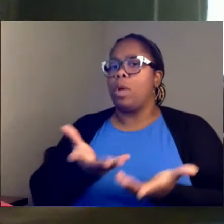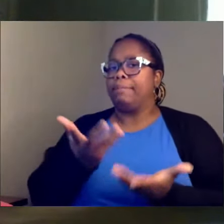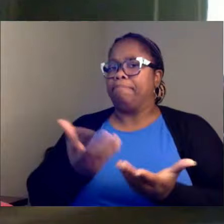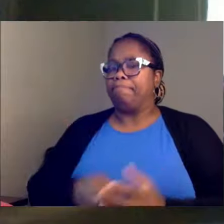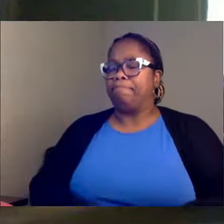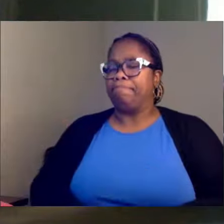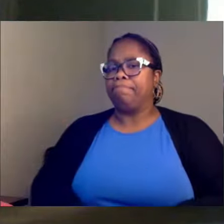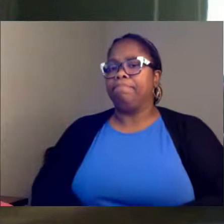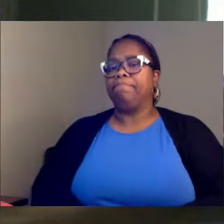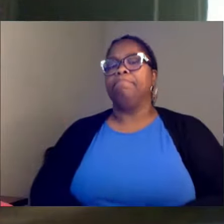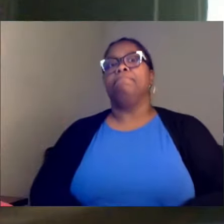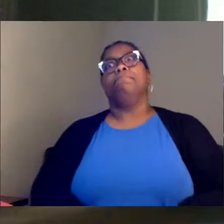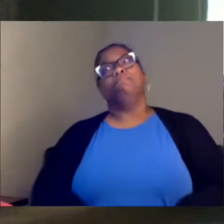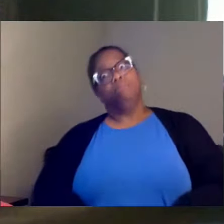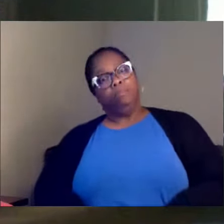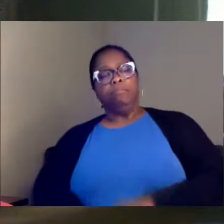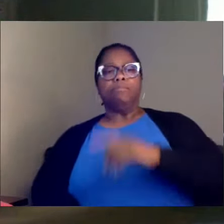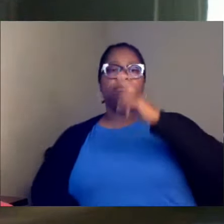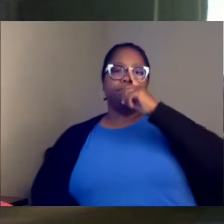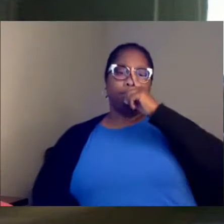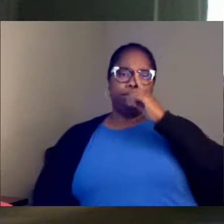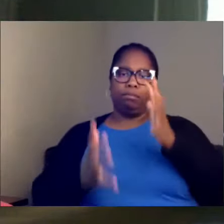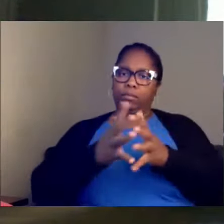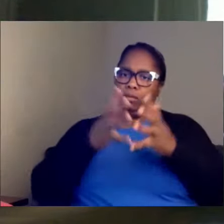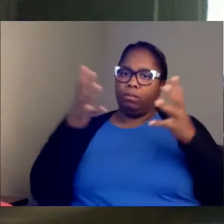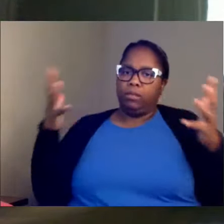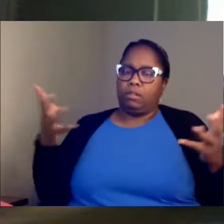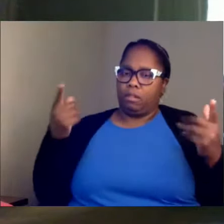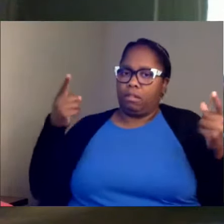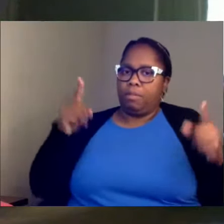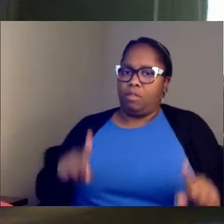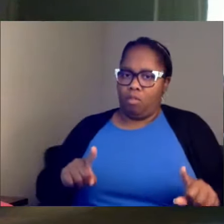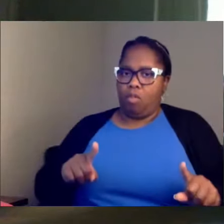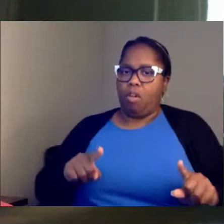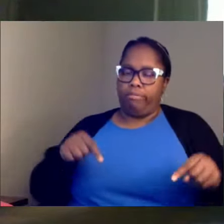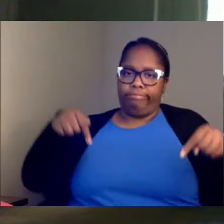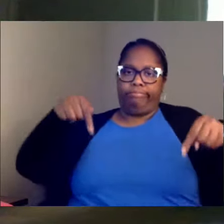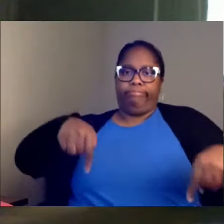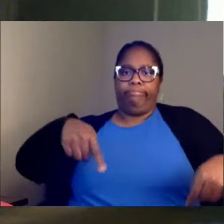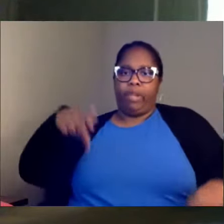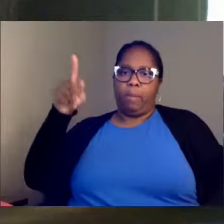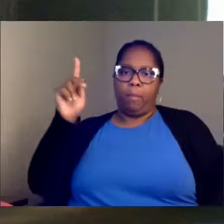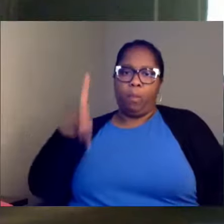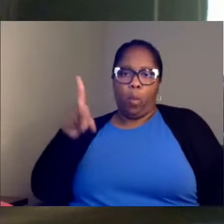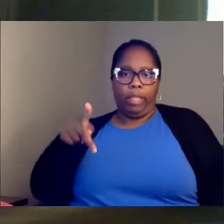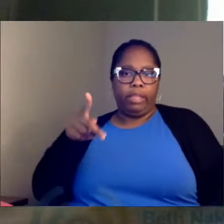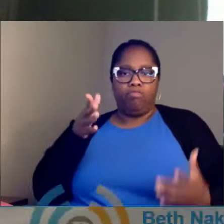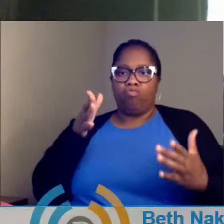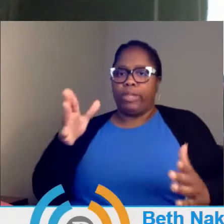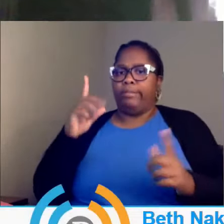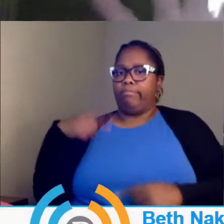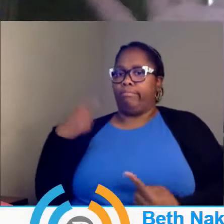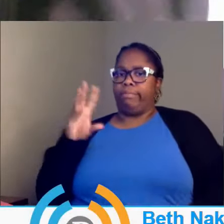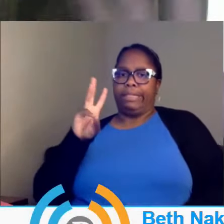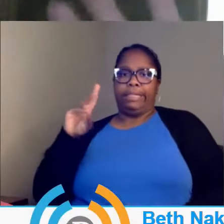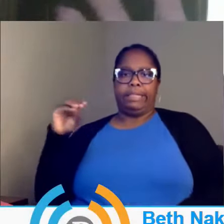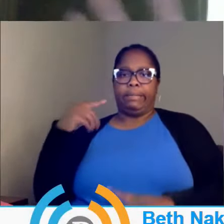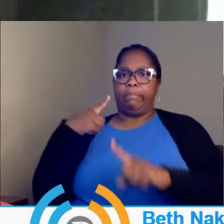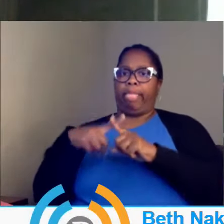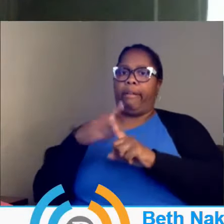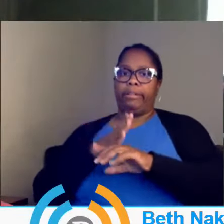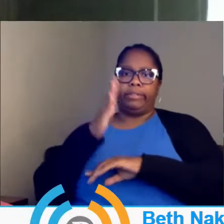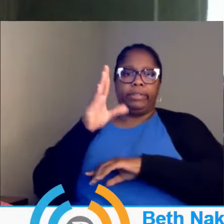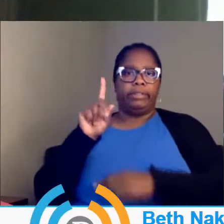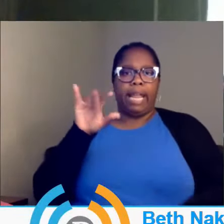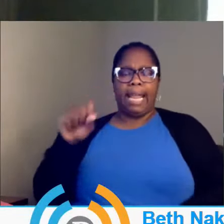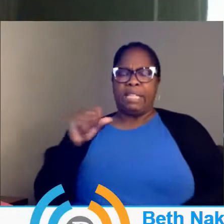Well, there's a lot that's gone on here on Portland streets for 60 plus days. And there's a lot of noise and distractions in